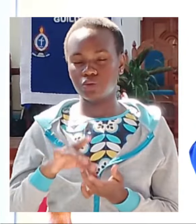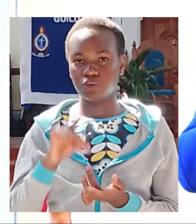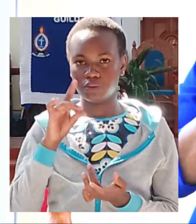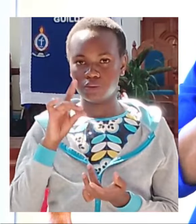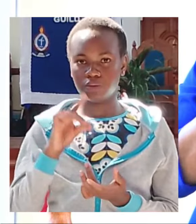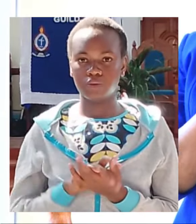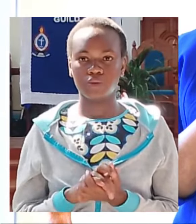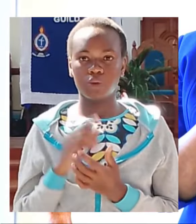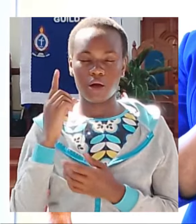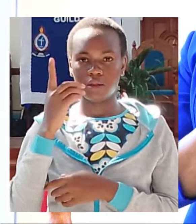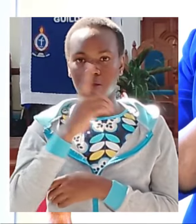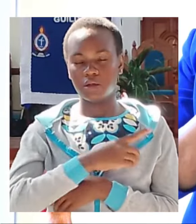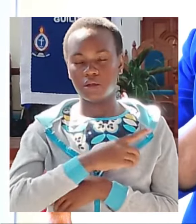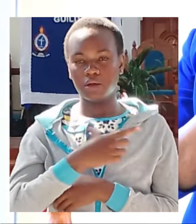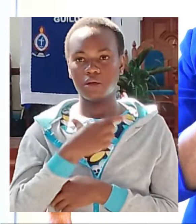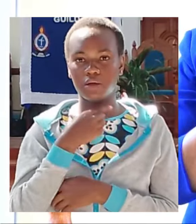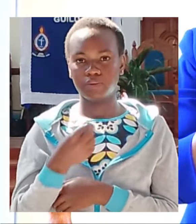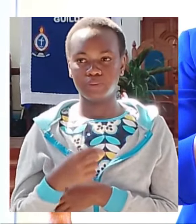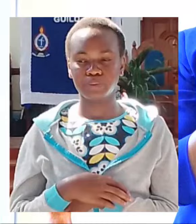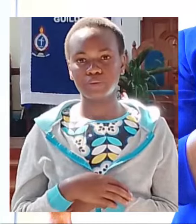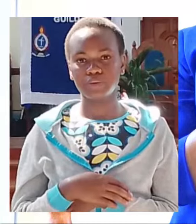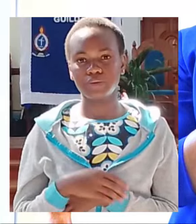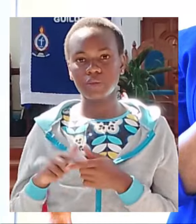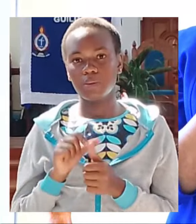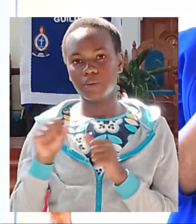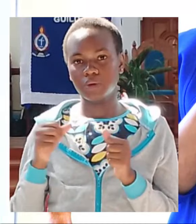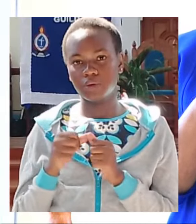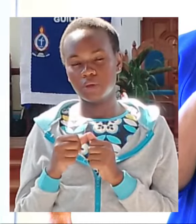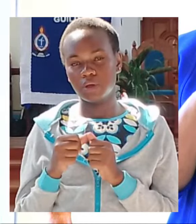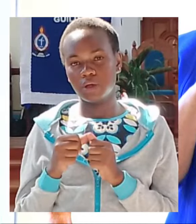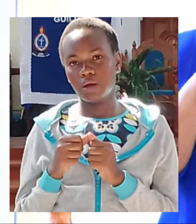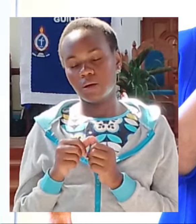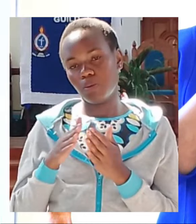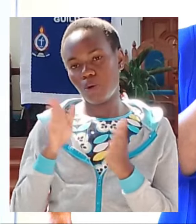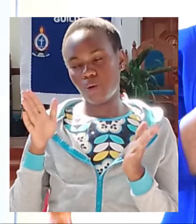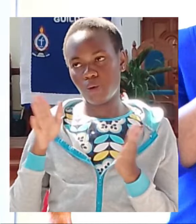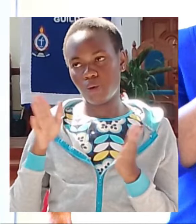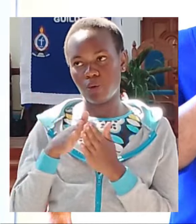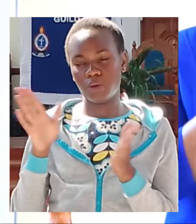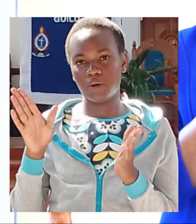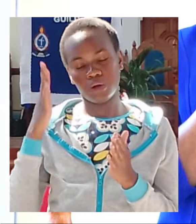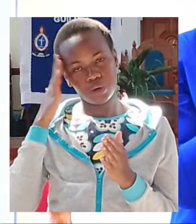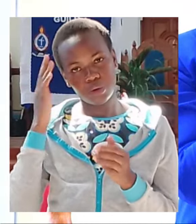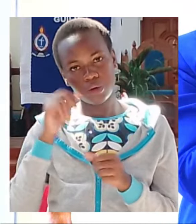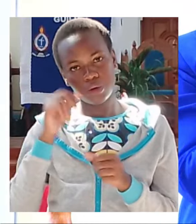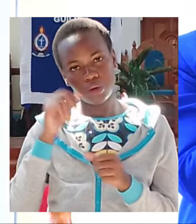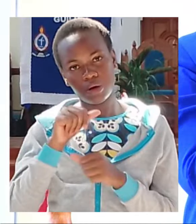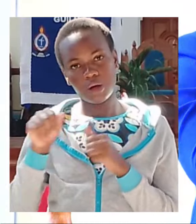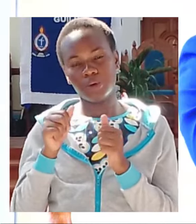One thing that I liked when the GA theme was being expounded was to know that our